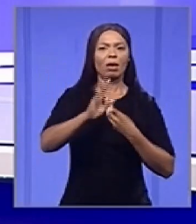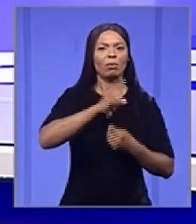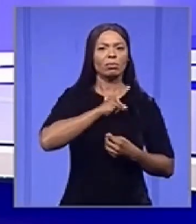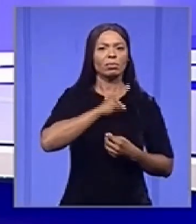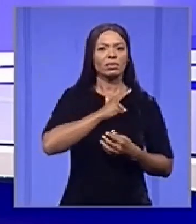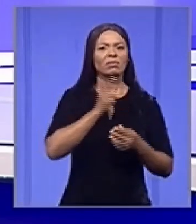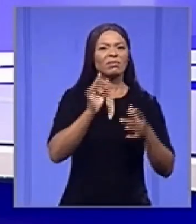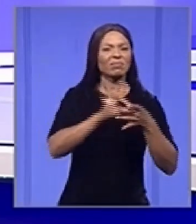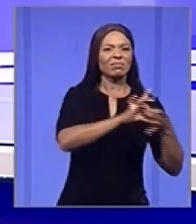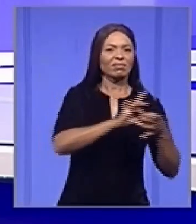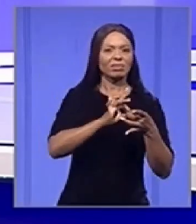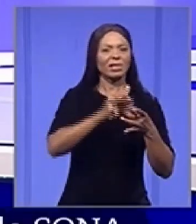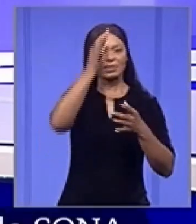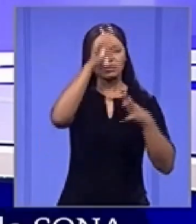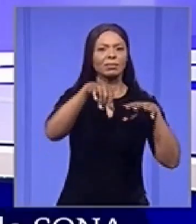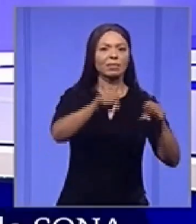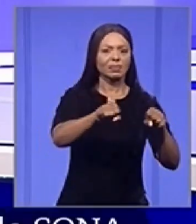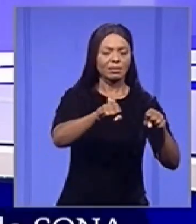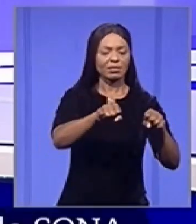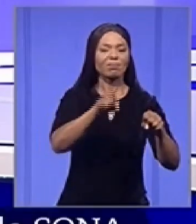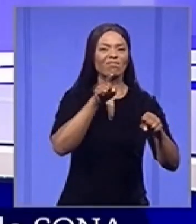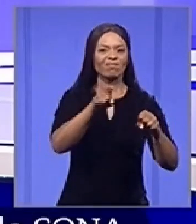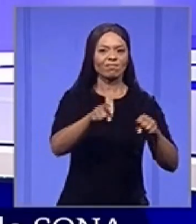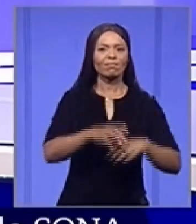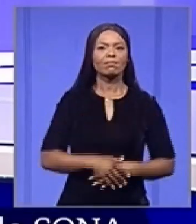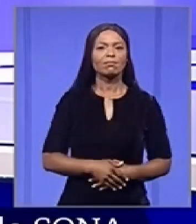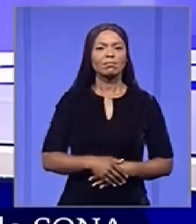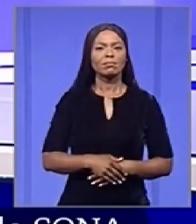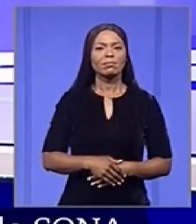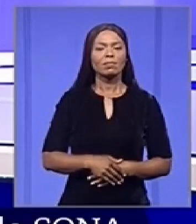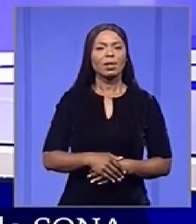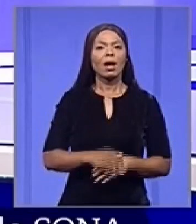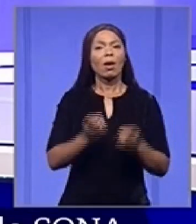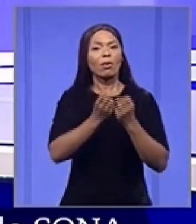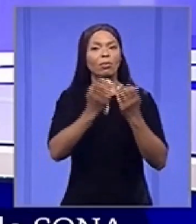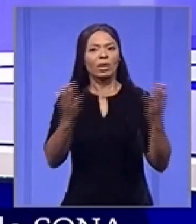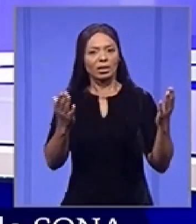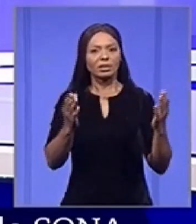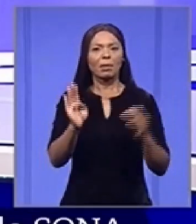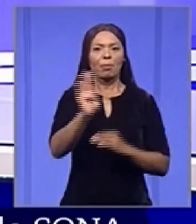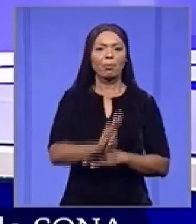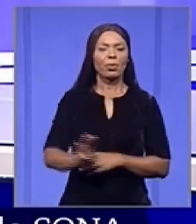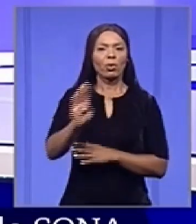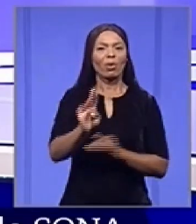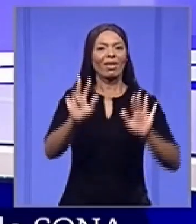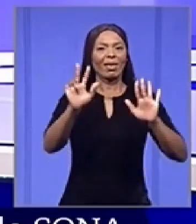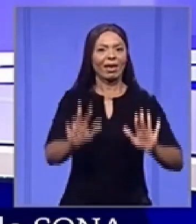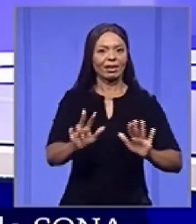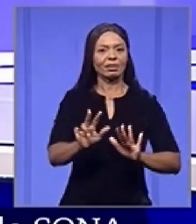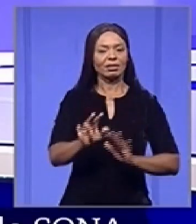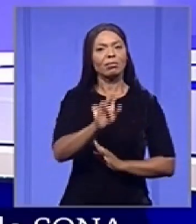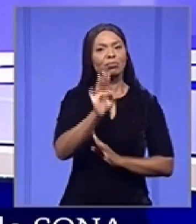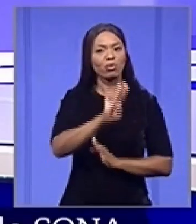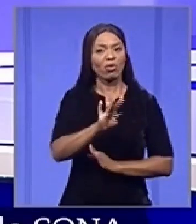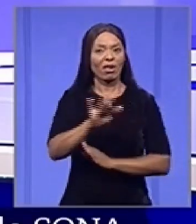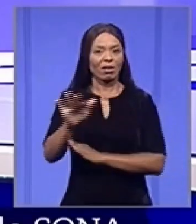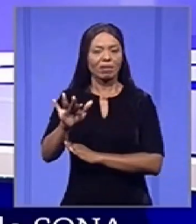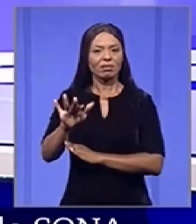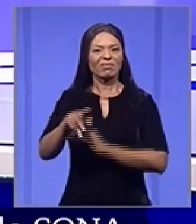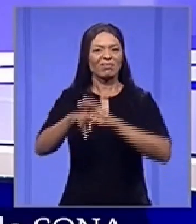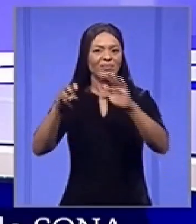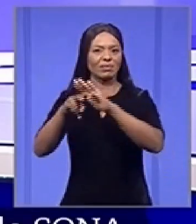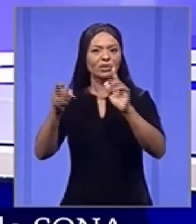le maiteko a go gapiwa ga puso. Ebile diranta tse di ka fetang dibilione di le 8 tse di utsweditsweng puso ka bonweenwee